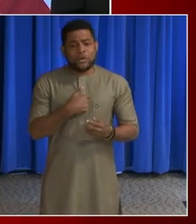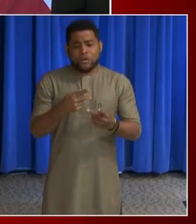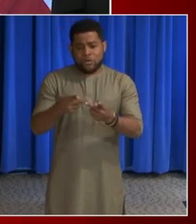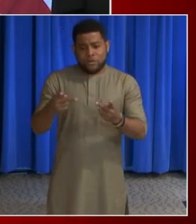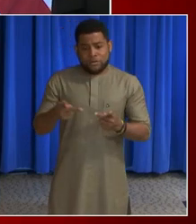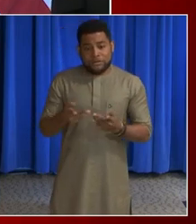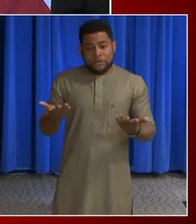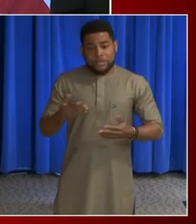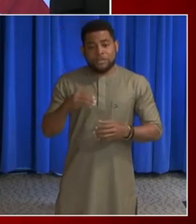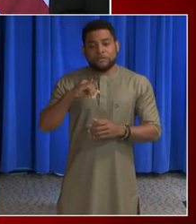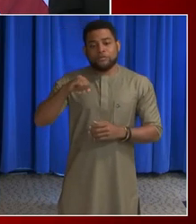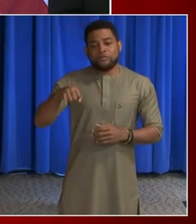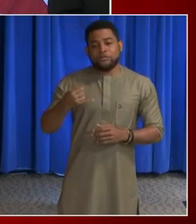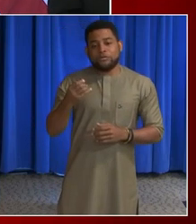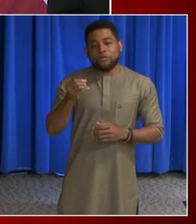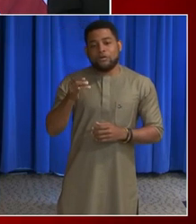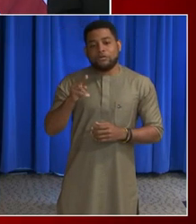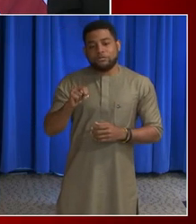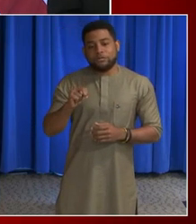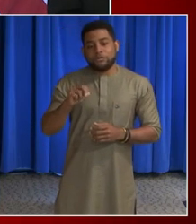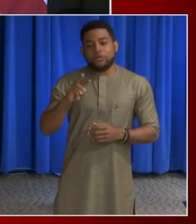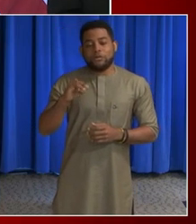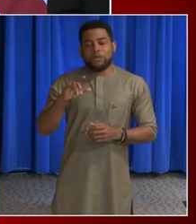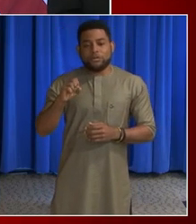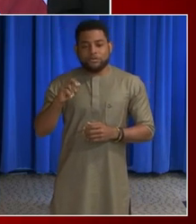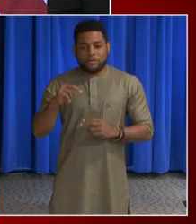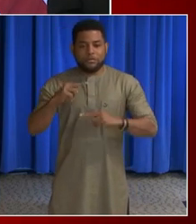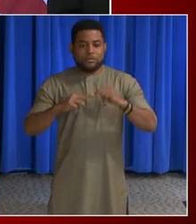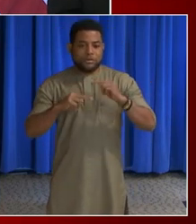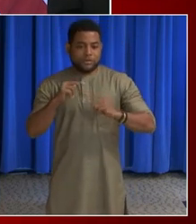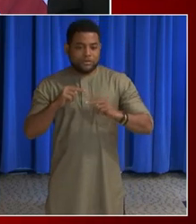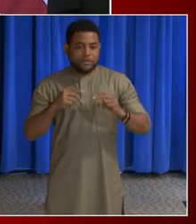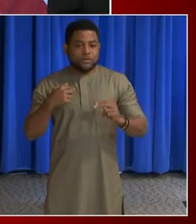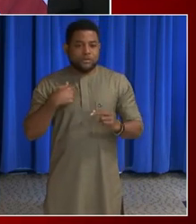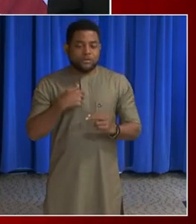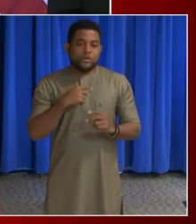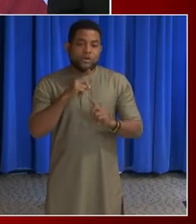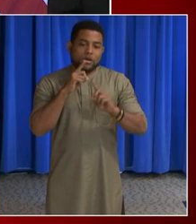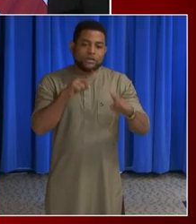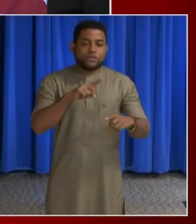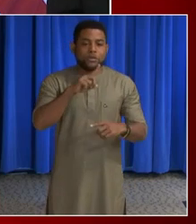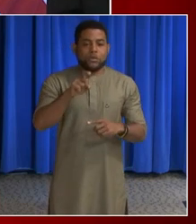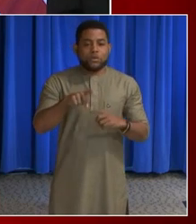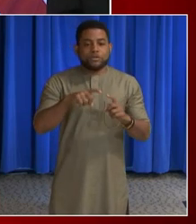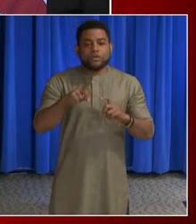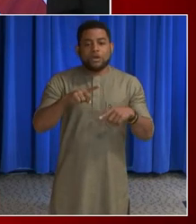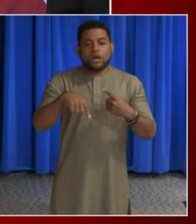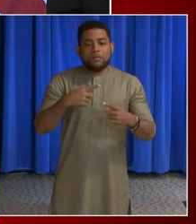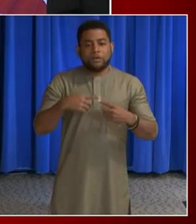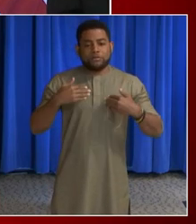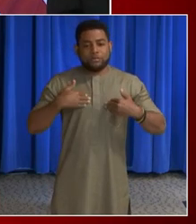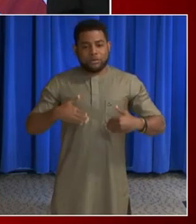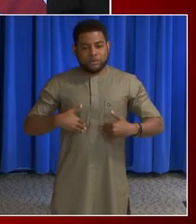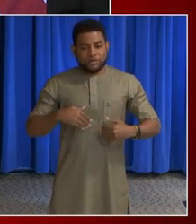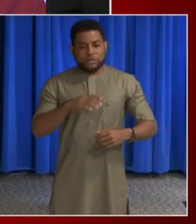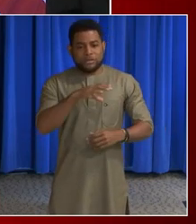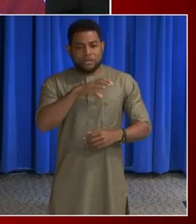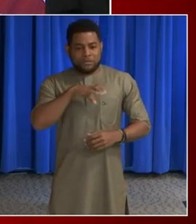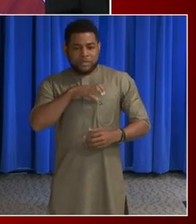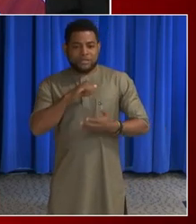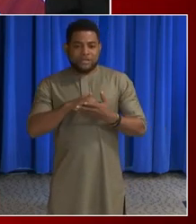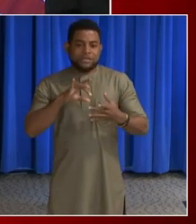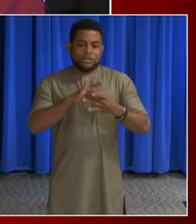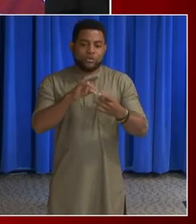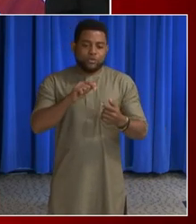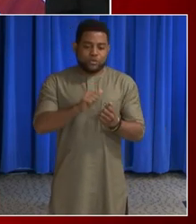Wilson Building to answer questions about body-worn camera footage that MPD released this morning.